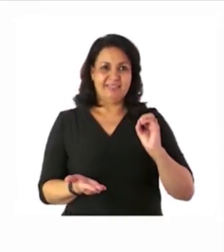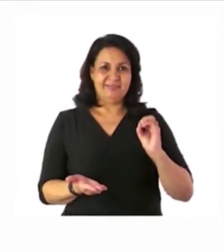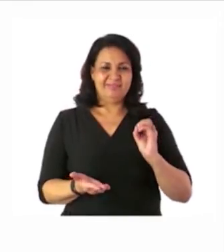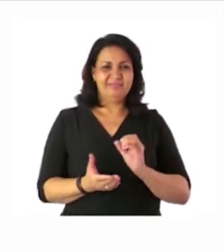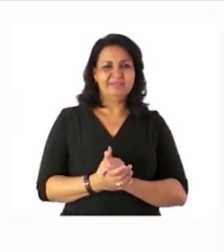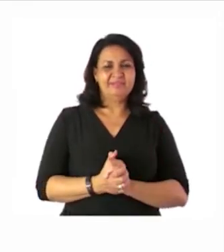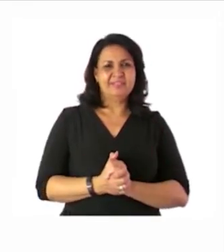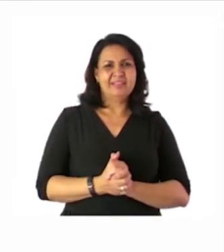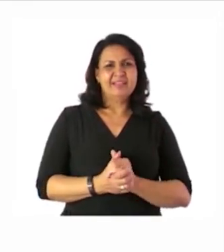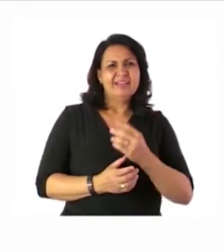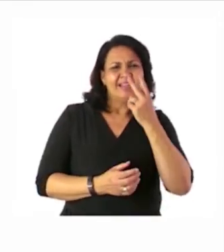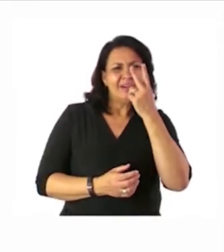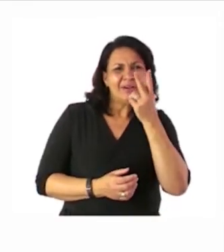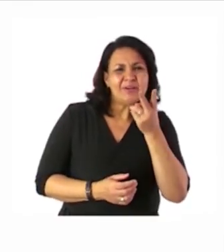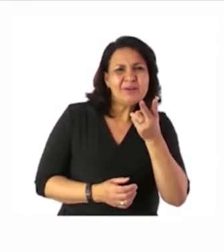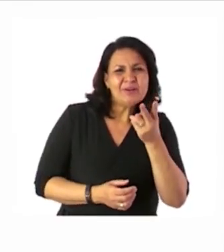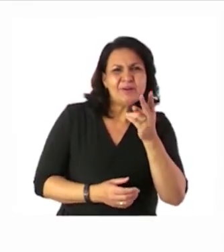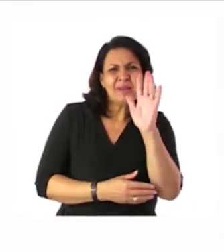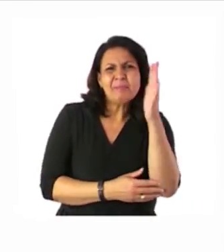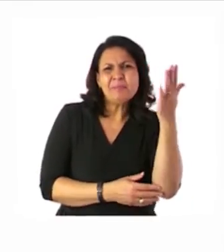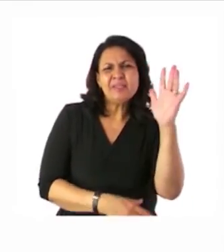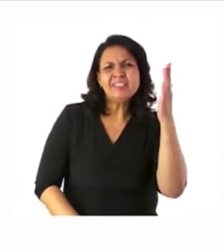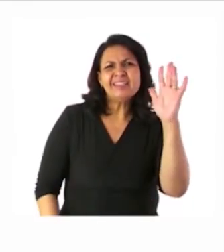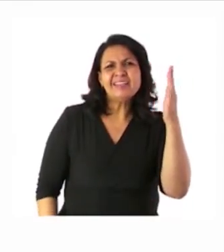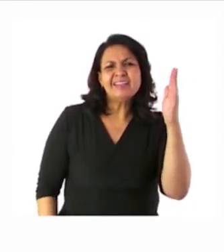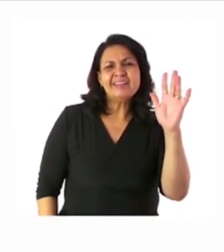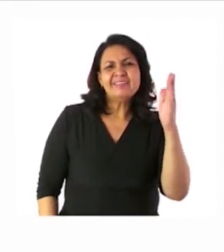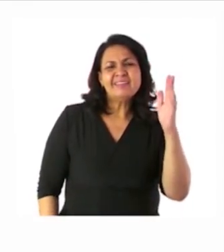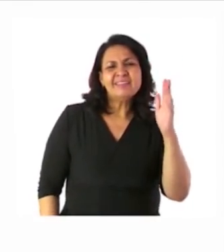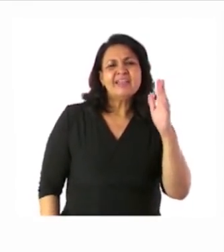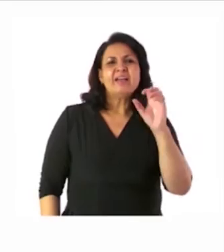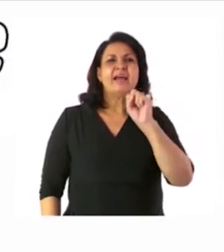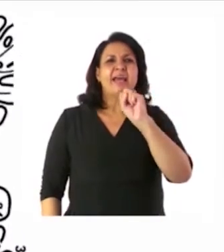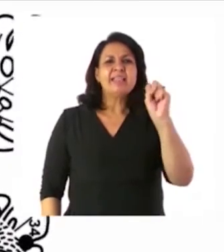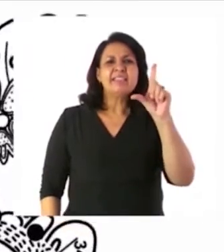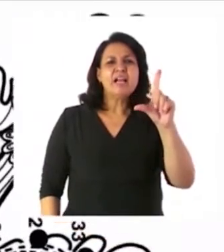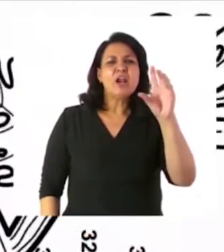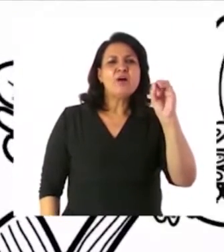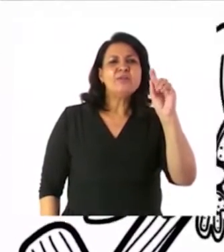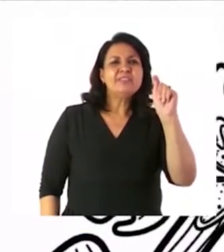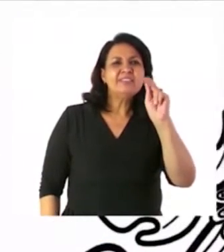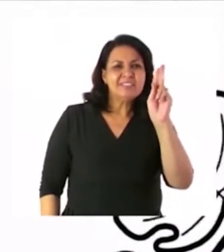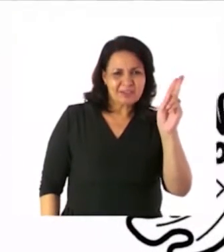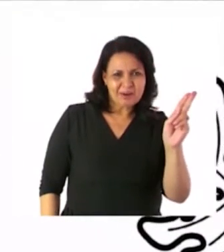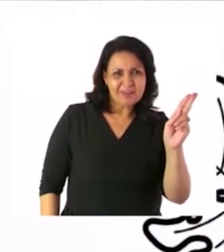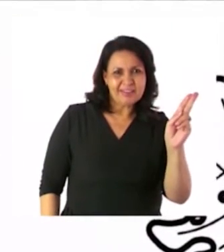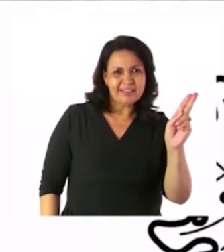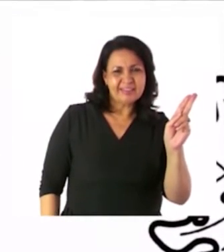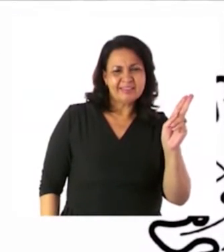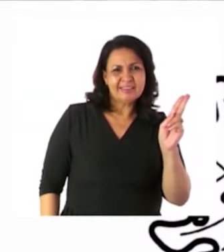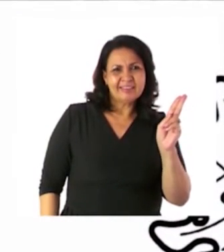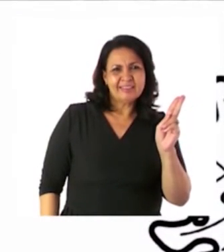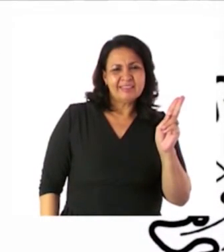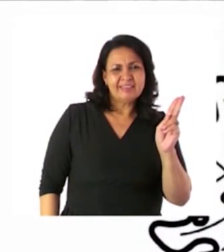can we look at the picture that's a picture of a sloth seems to me the